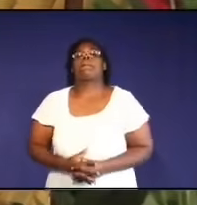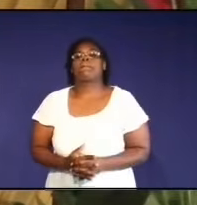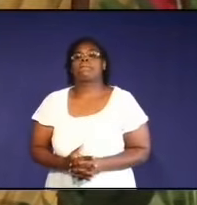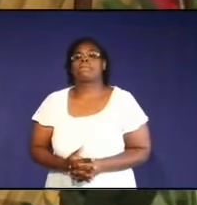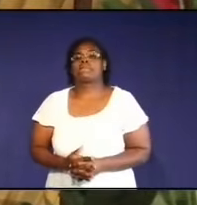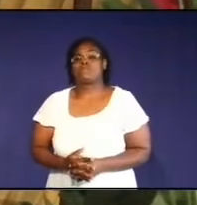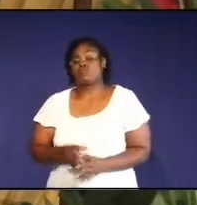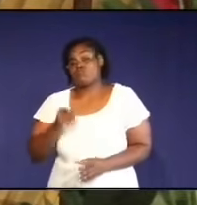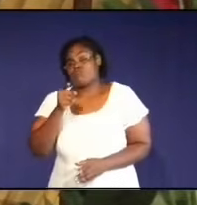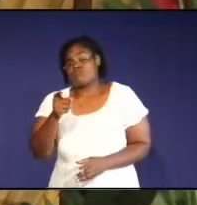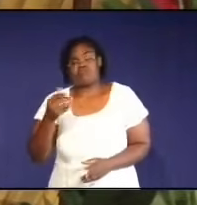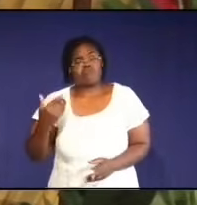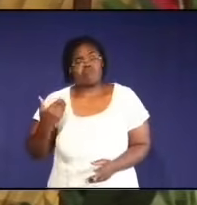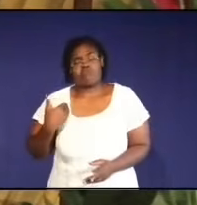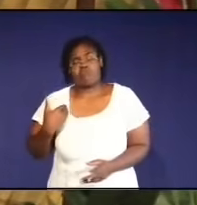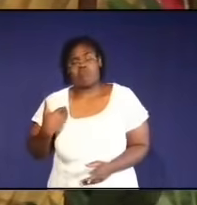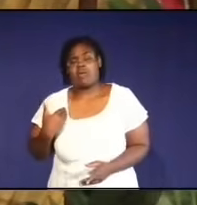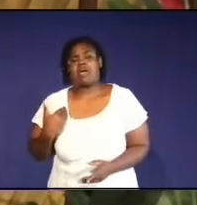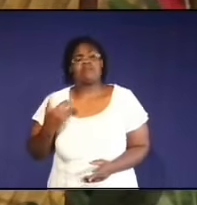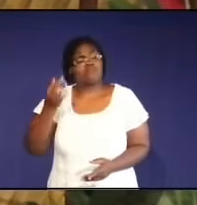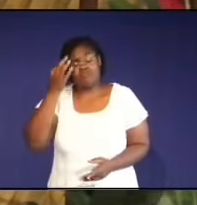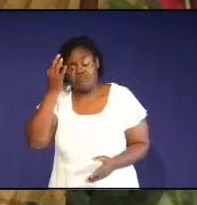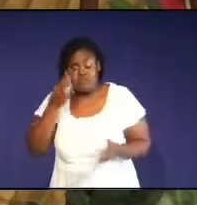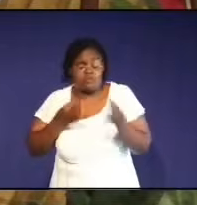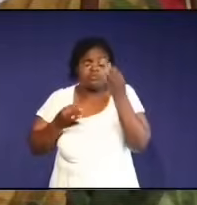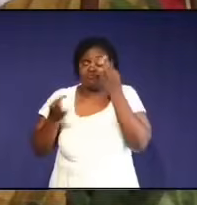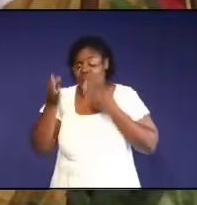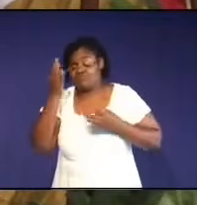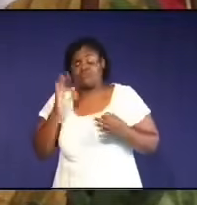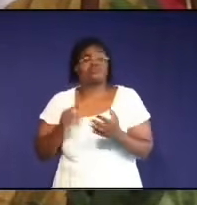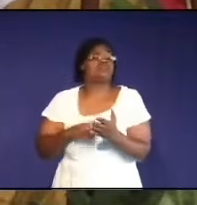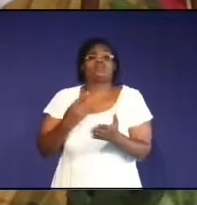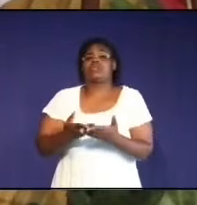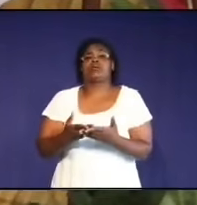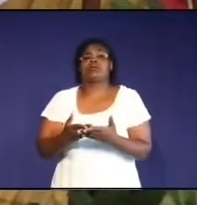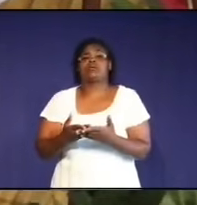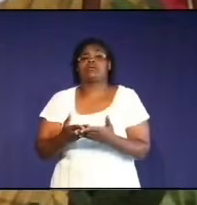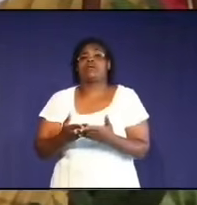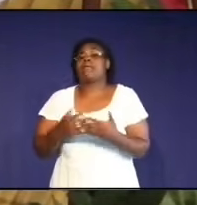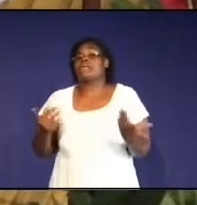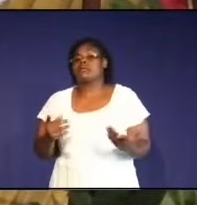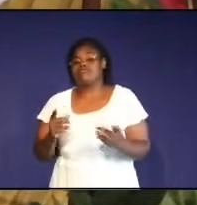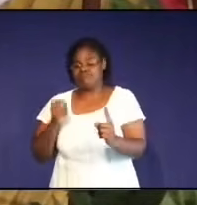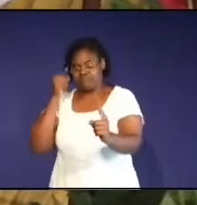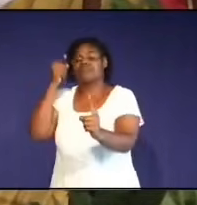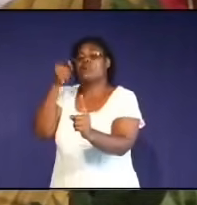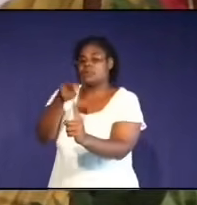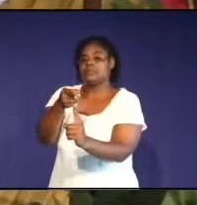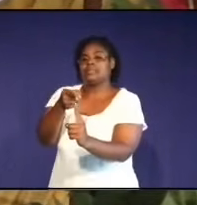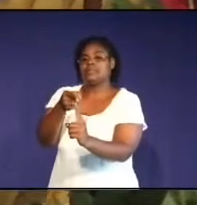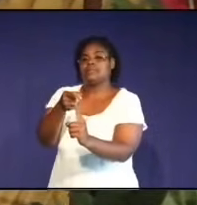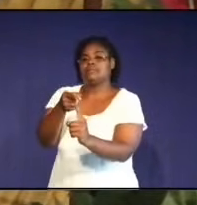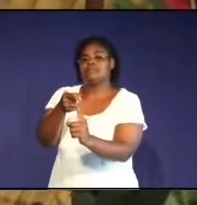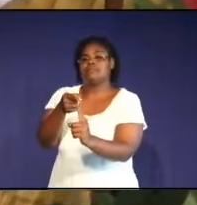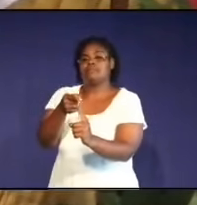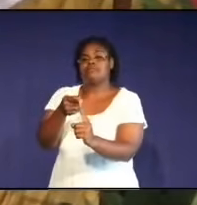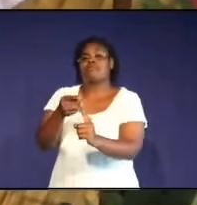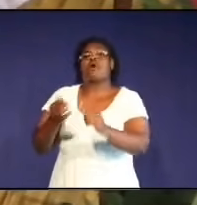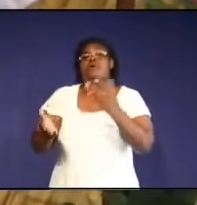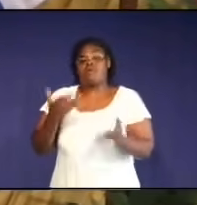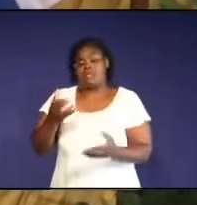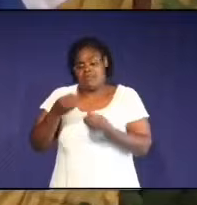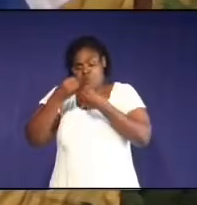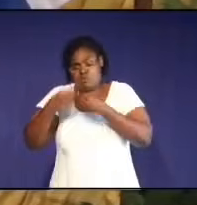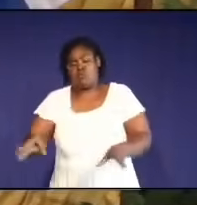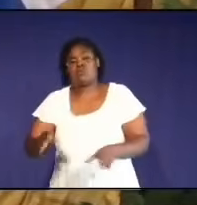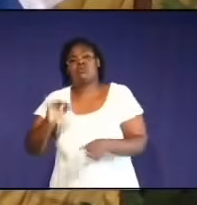You may have to shed some tears sometimes, but it's only until. You may lose your job